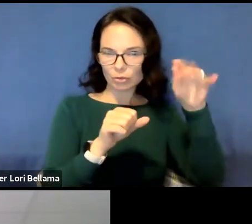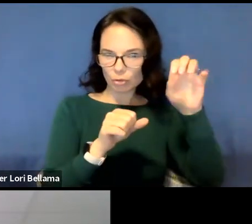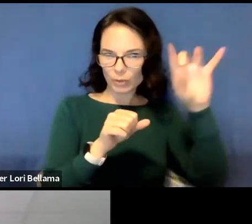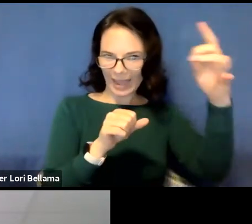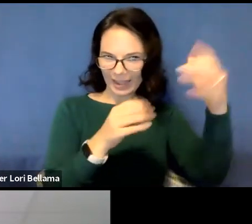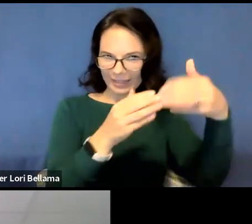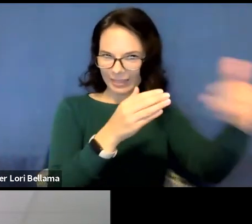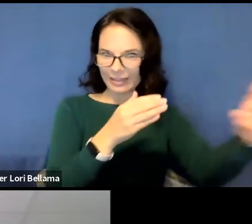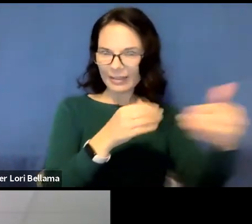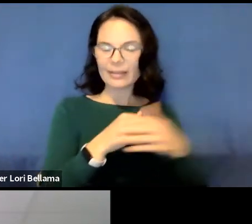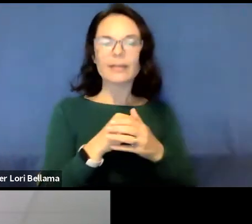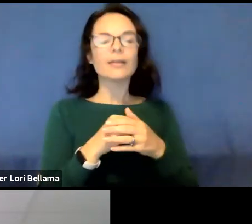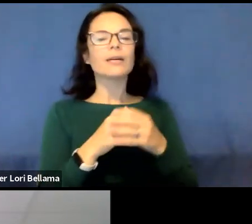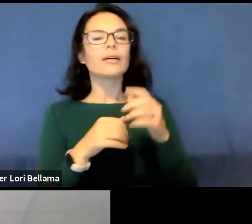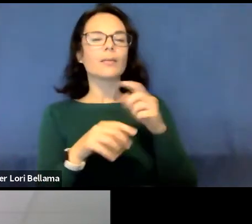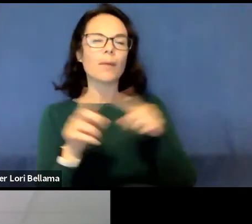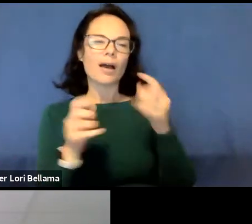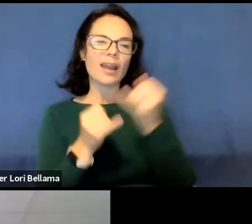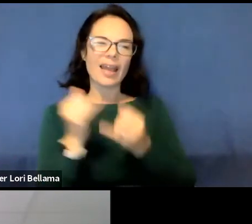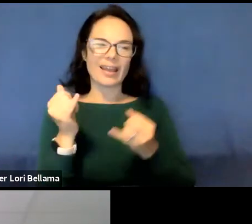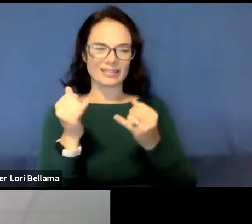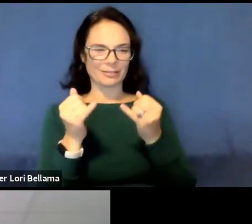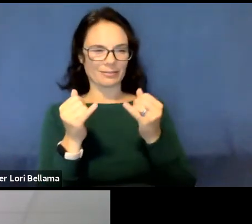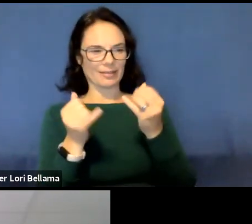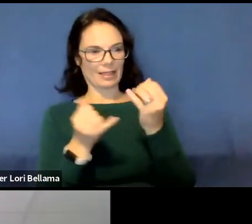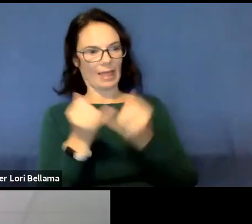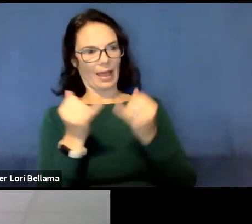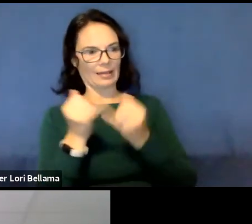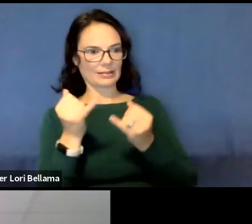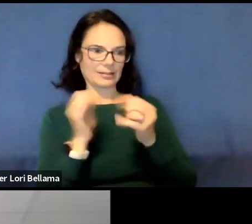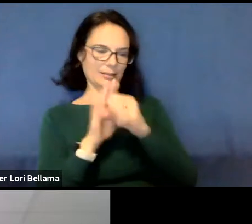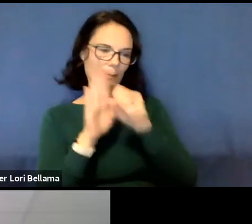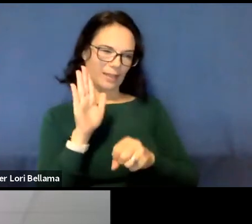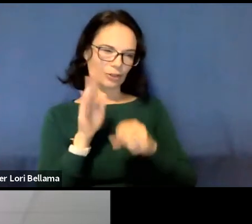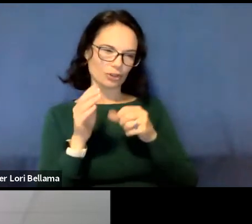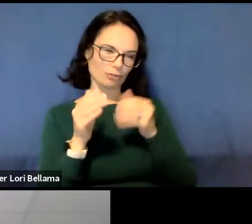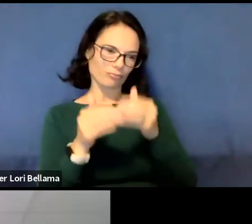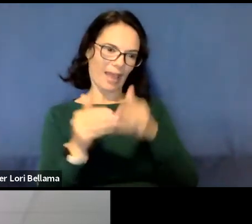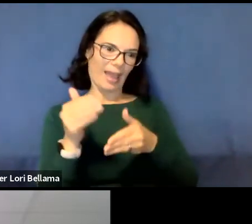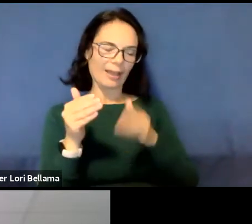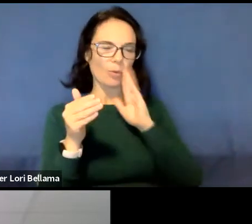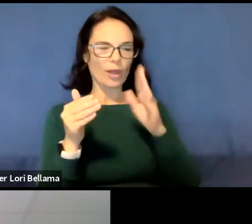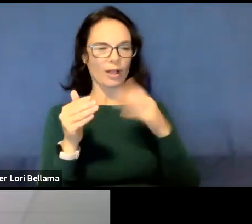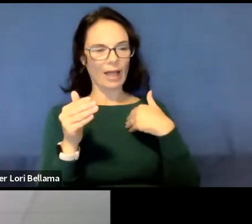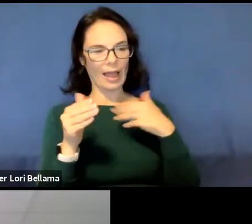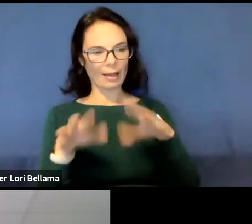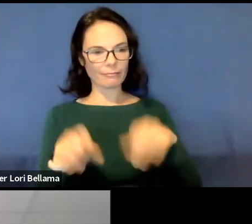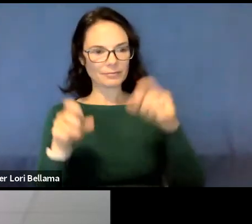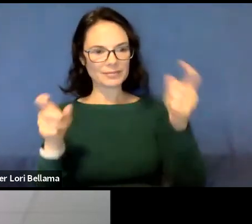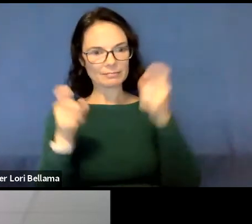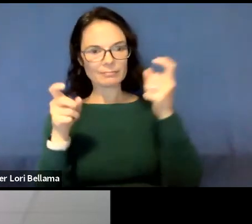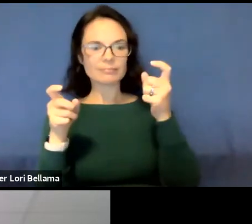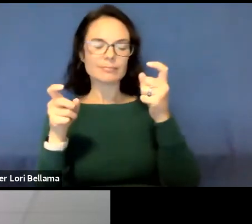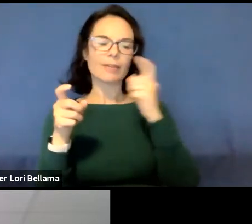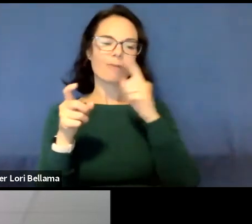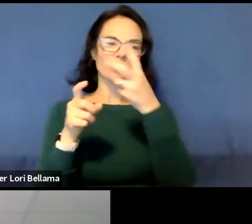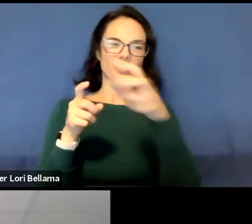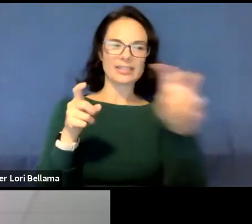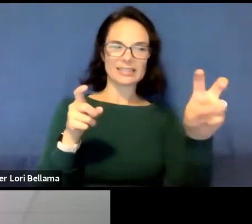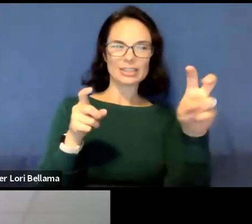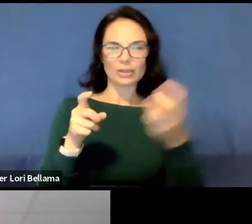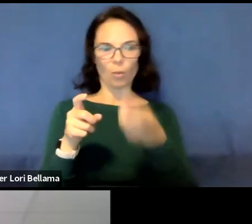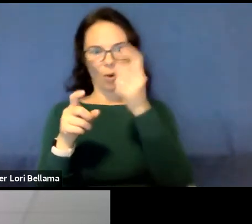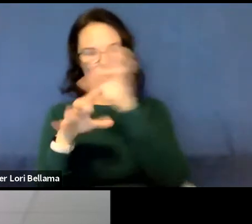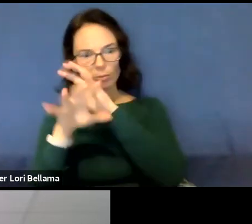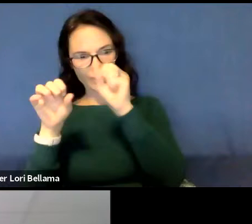past that at the end of the last semester, we kind of do this little special ceremony where we transition from one president to the next. And so we're going to do